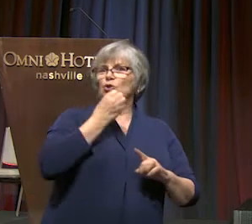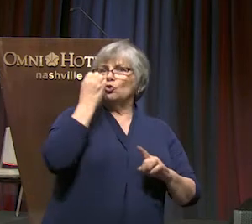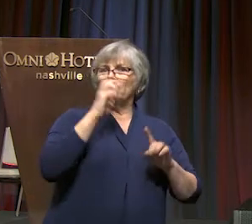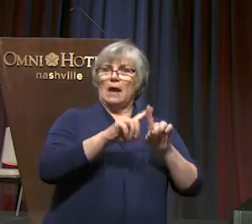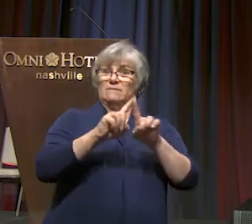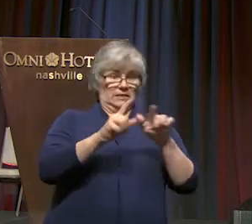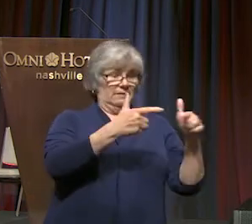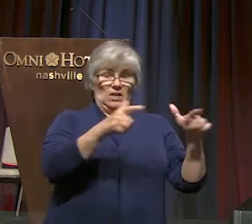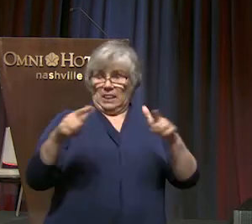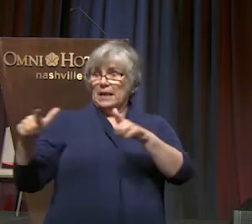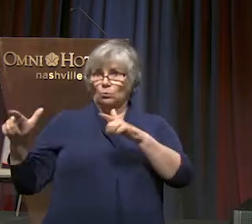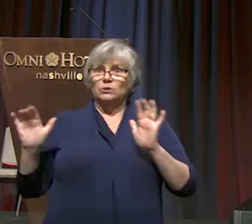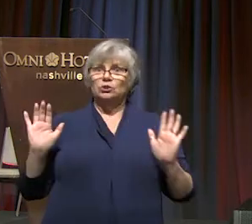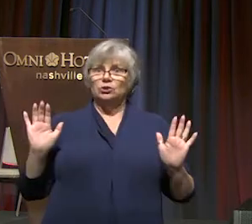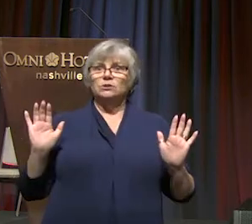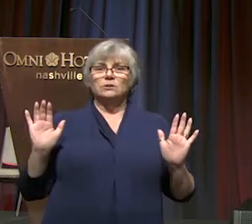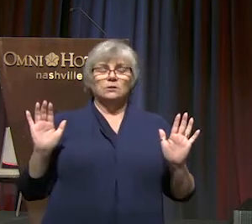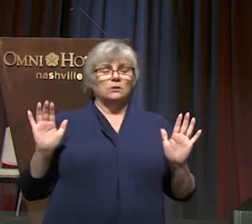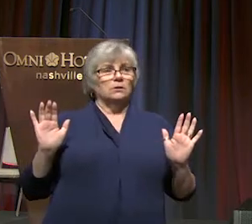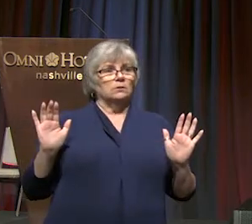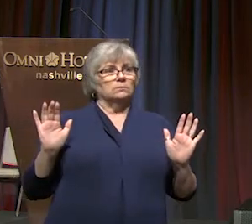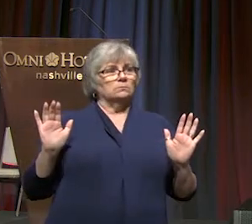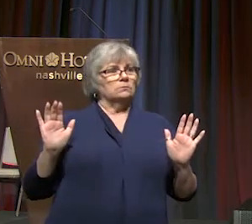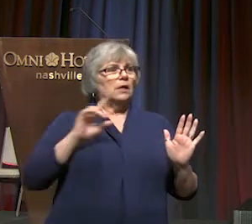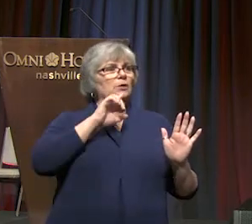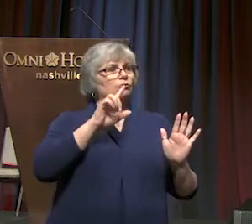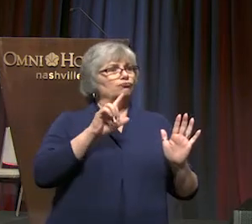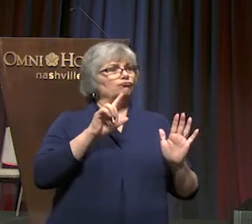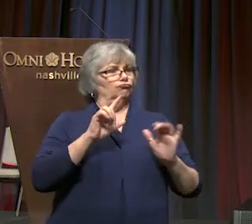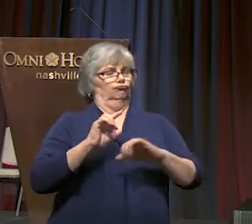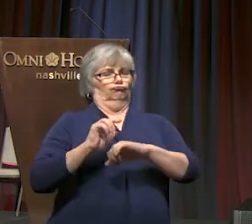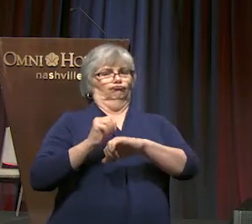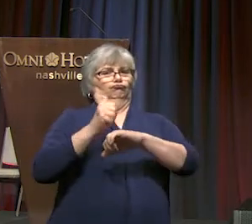different languages has shaped our different